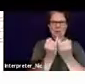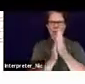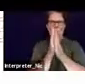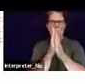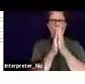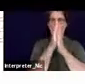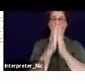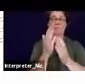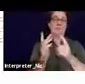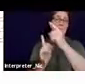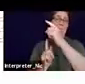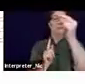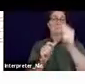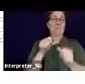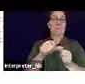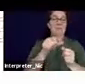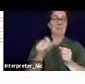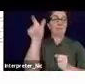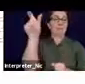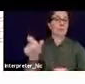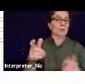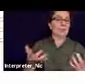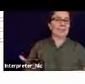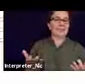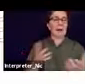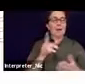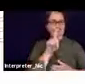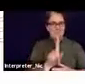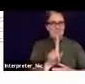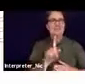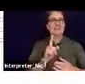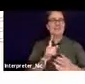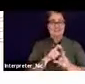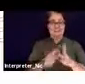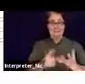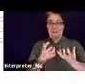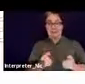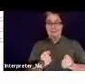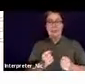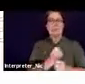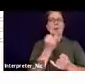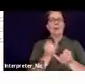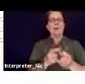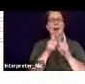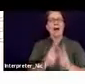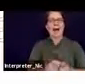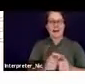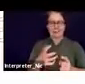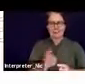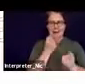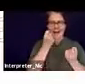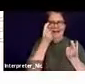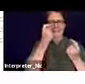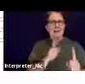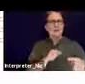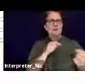But as I said, having a disability can make this harder, and we need to understand what those challenges are, and we need to be able to help our students